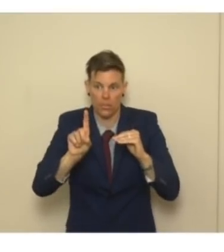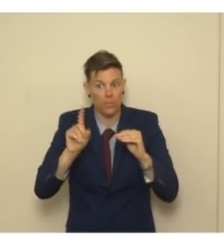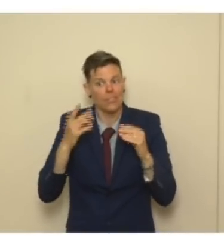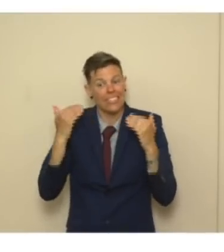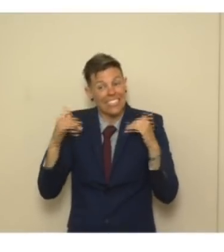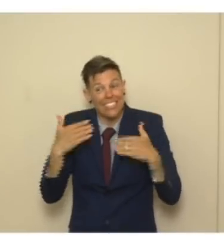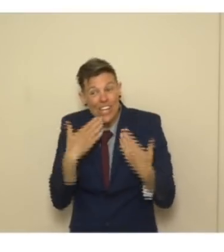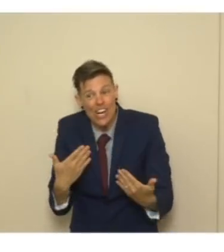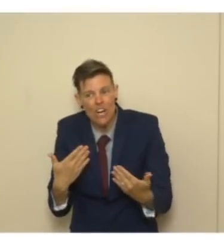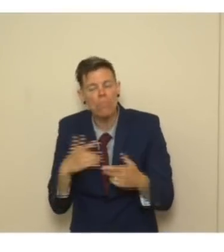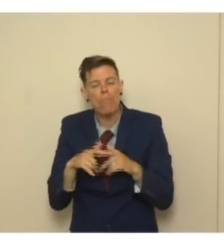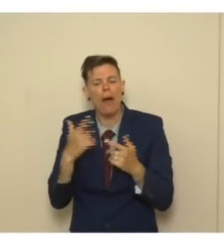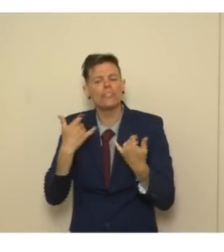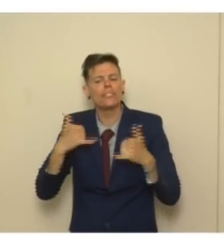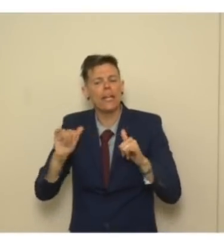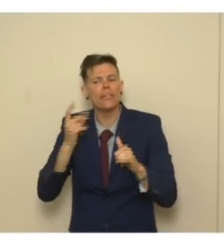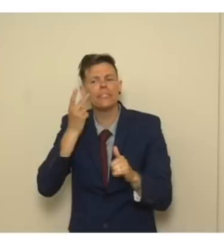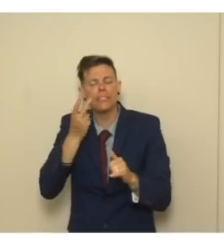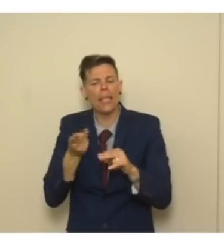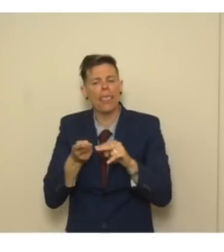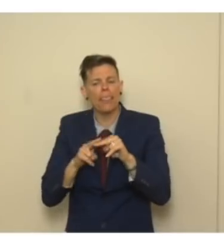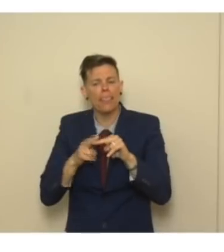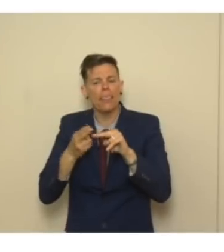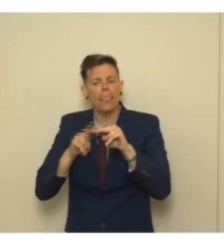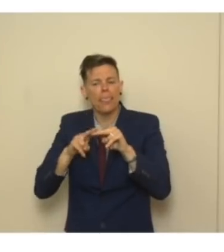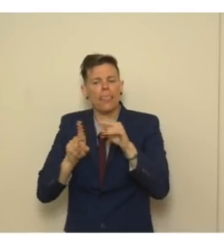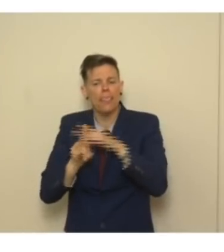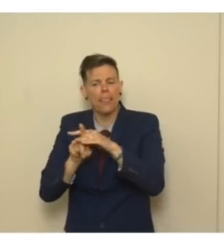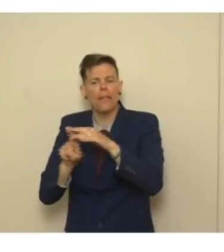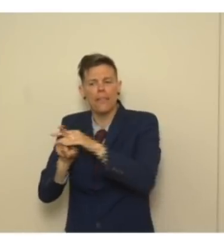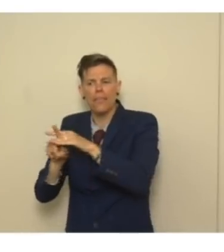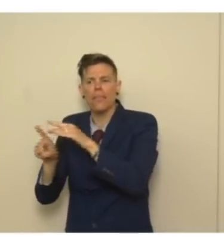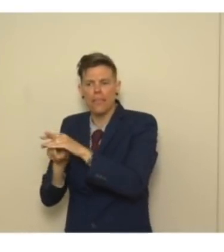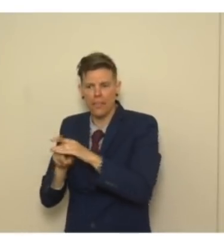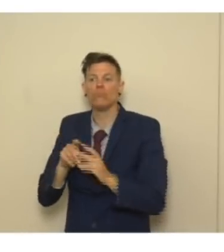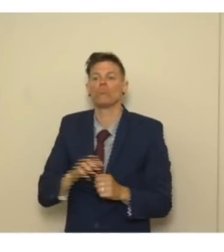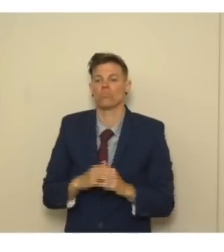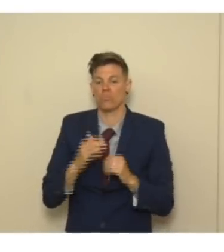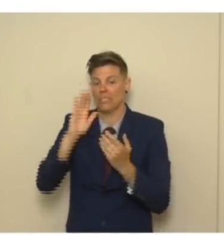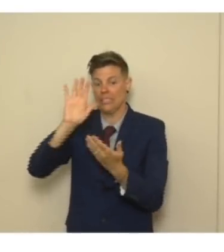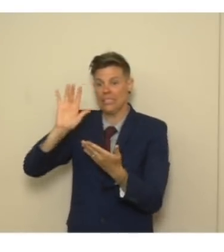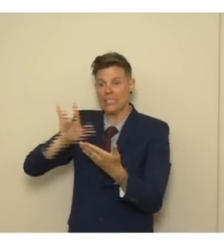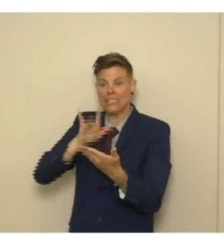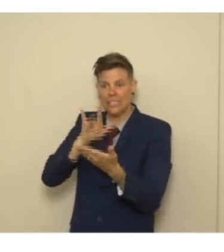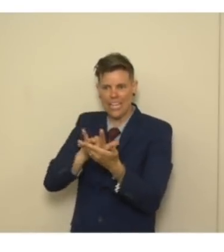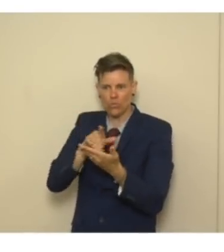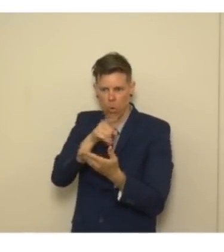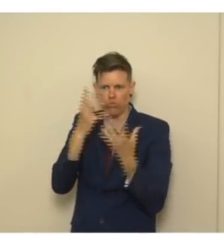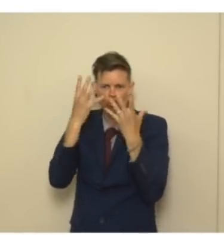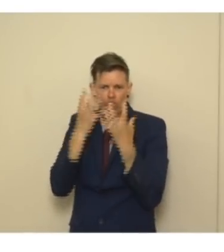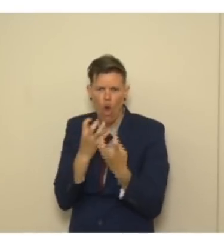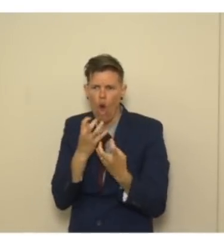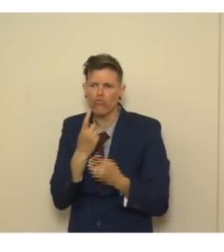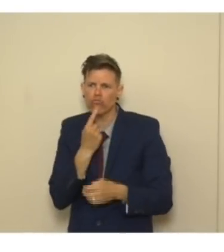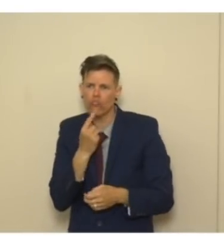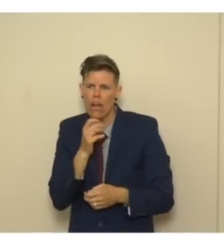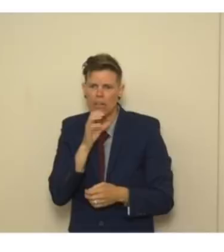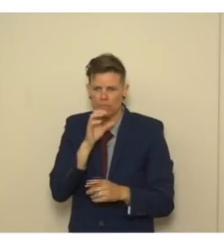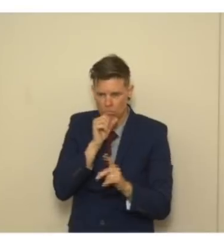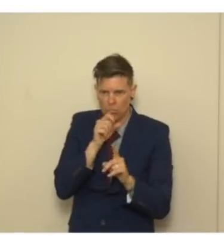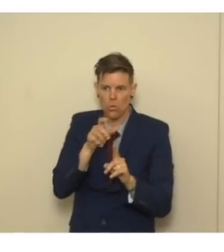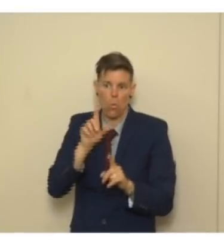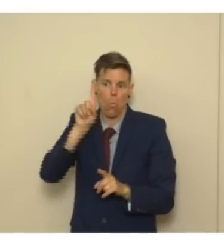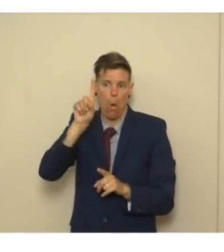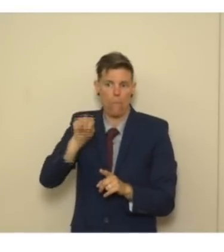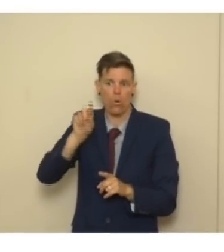of 1.05, but you can see significant upward trends in the Northeast, 1.12 to 1.34,